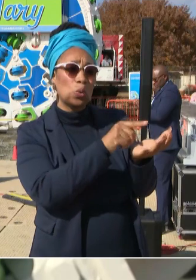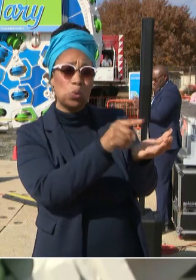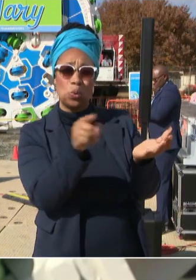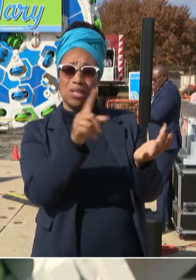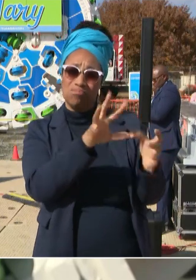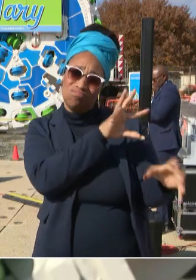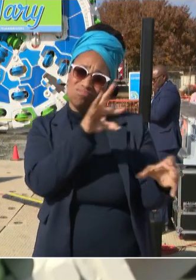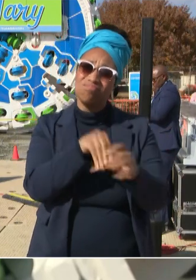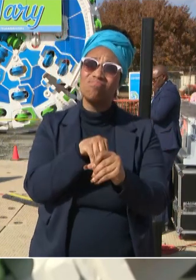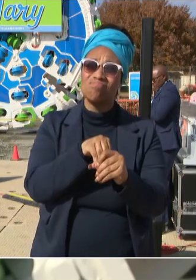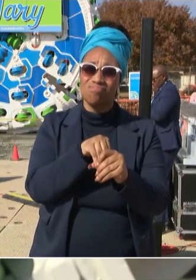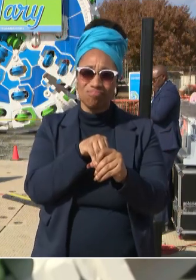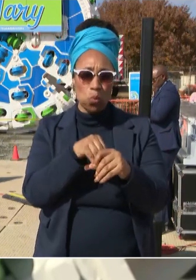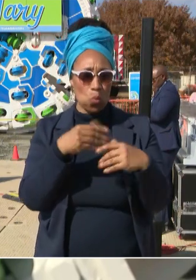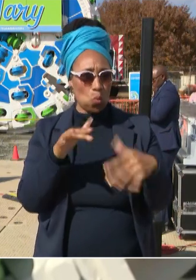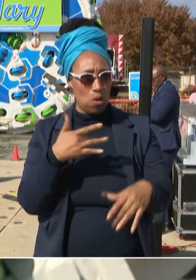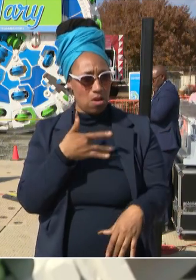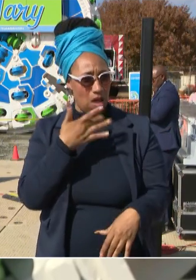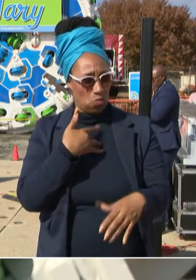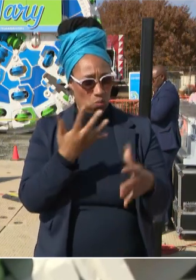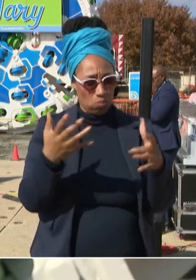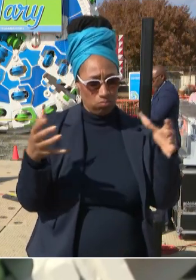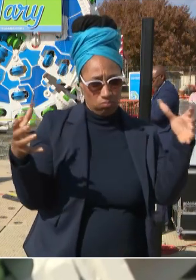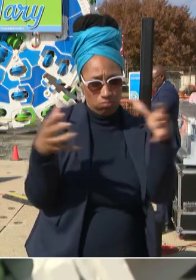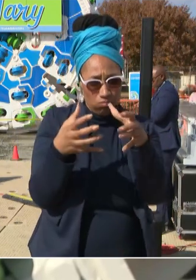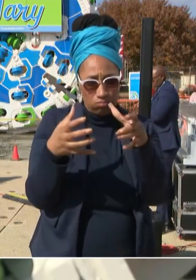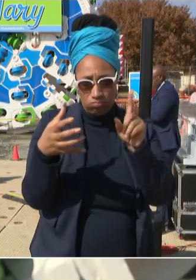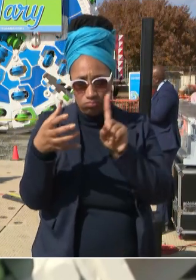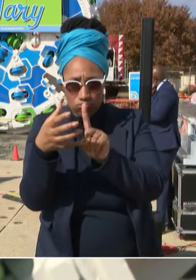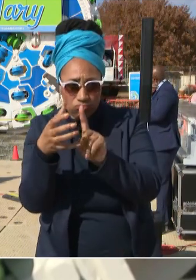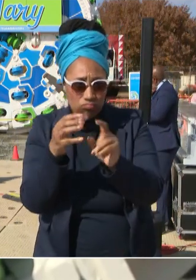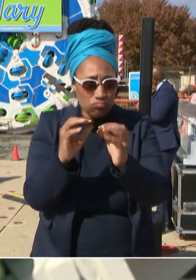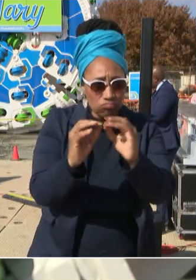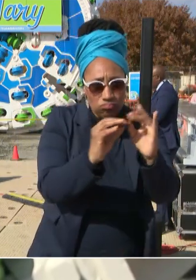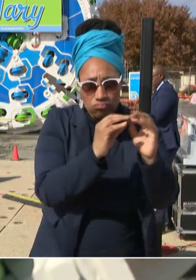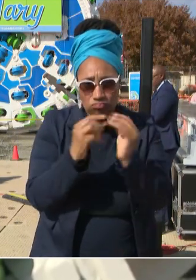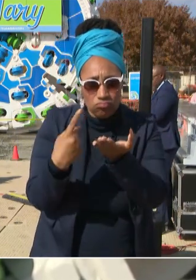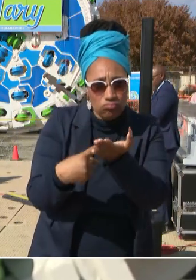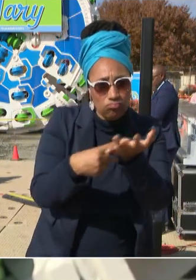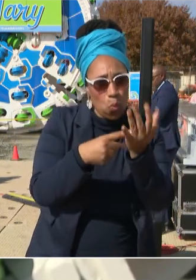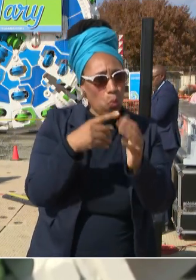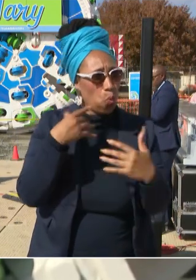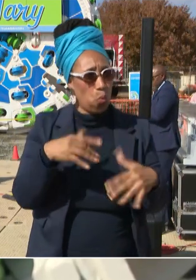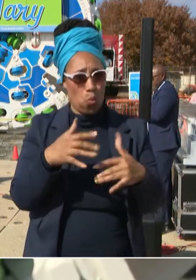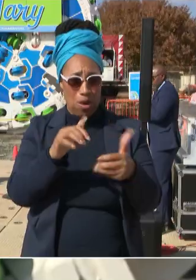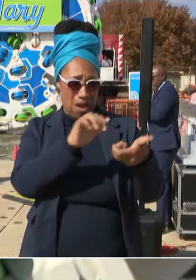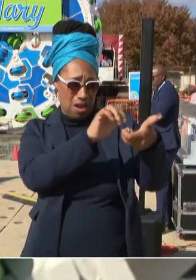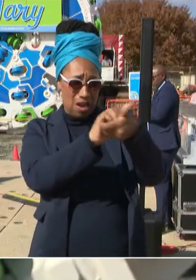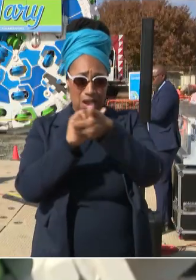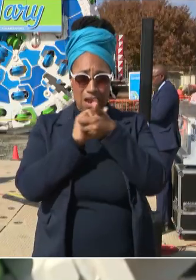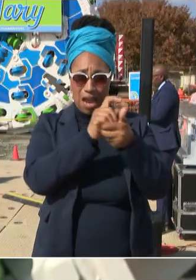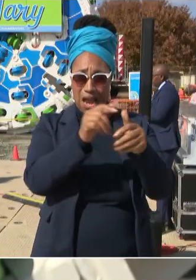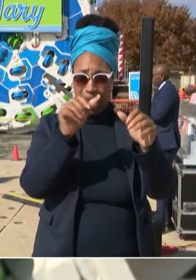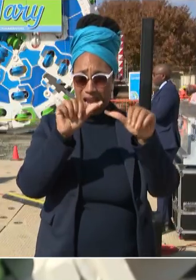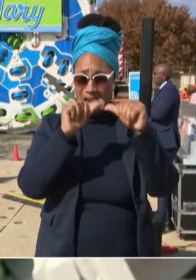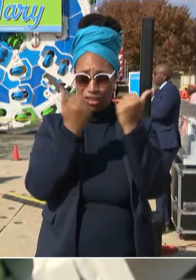different agencies in the District of Columbia, the best water utility in the world